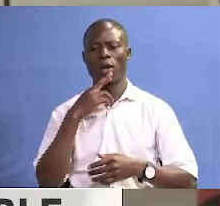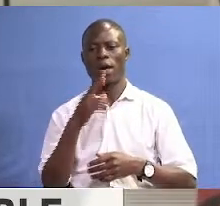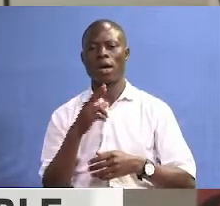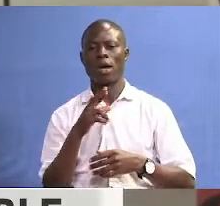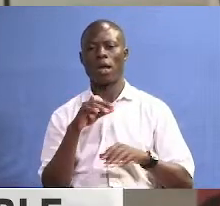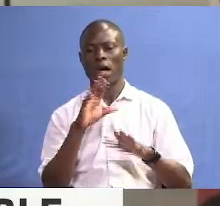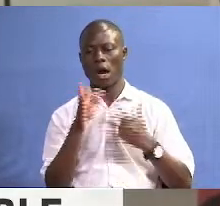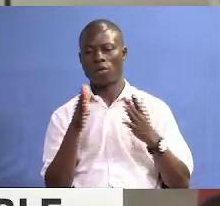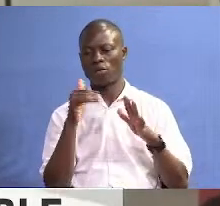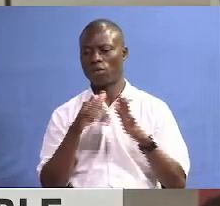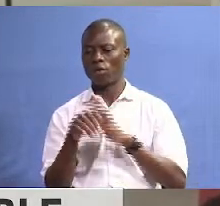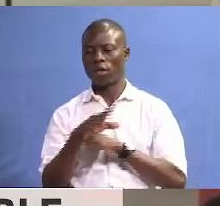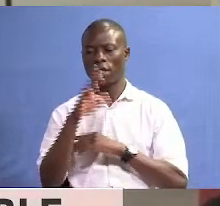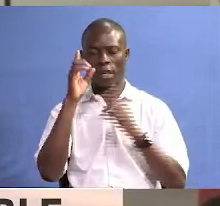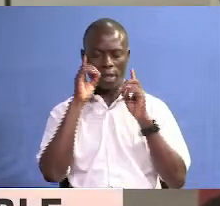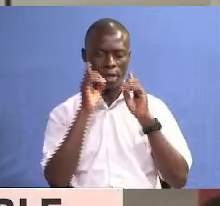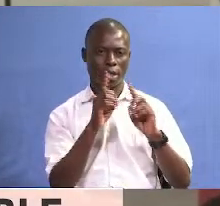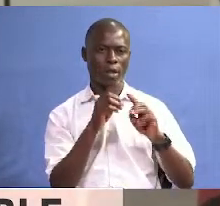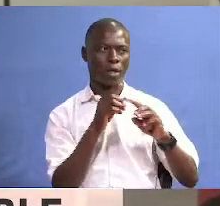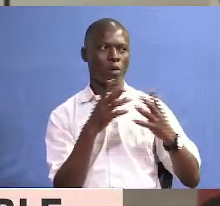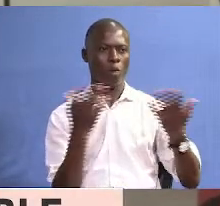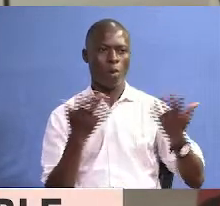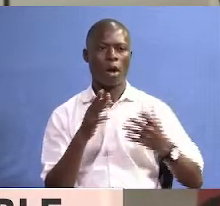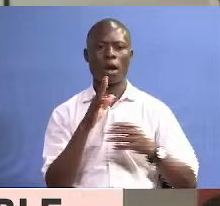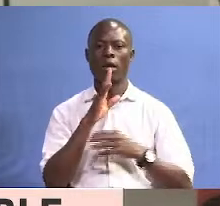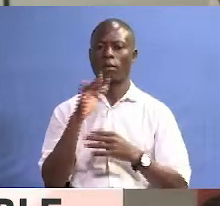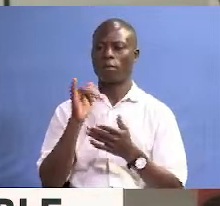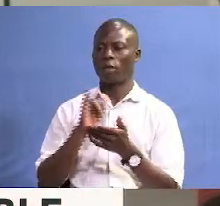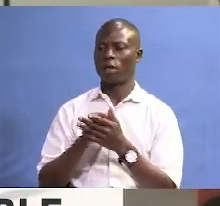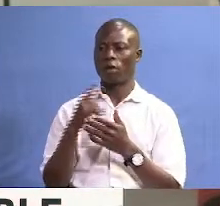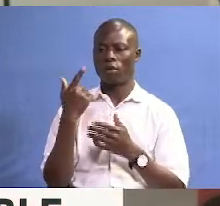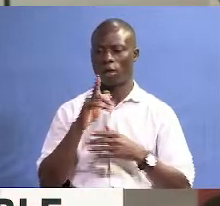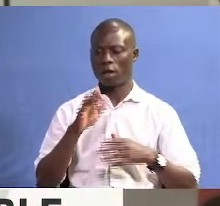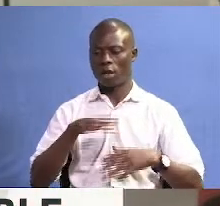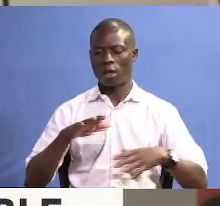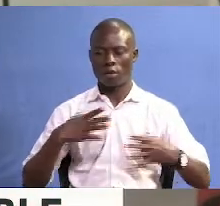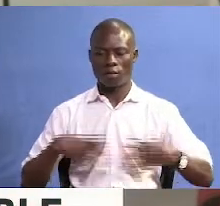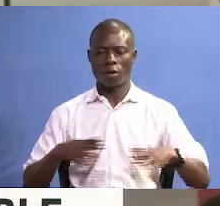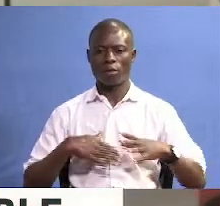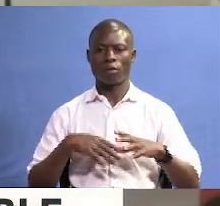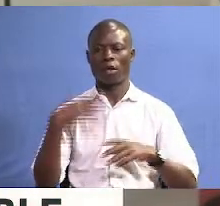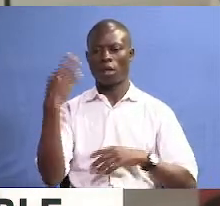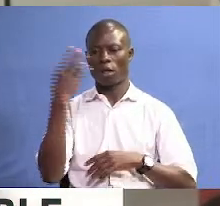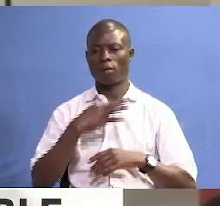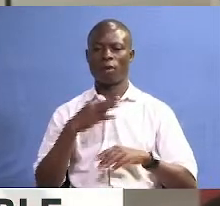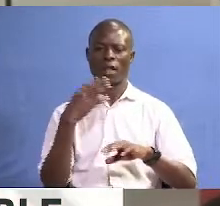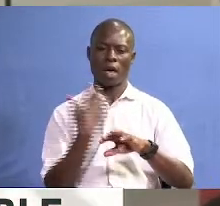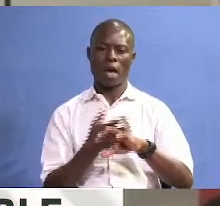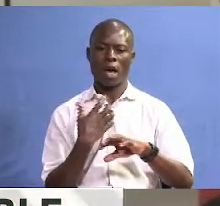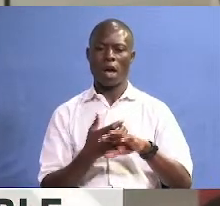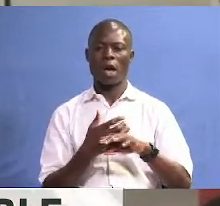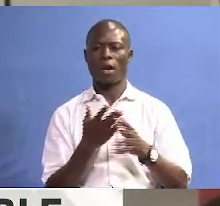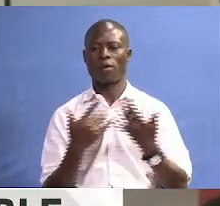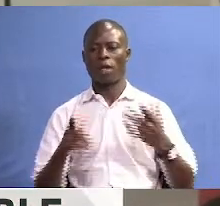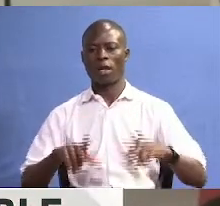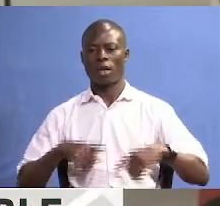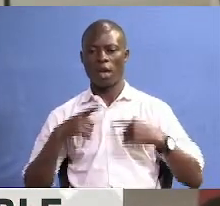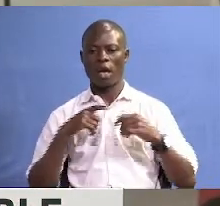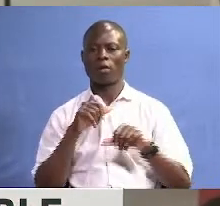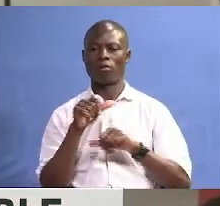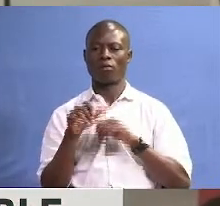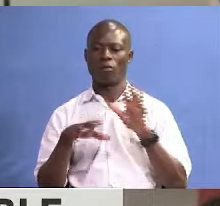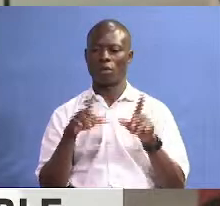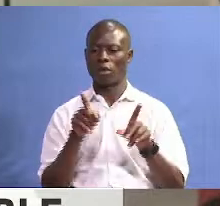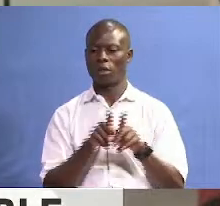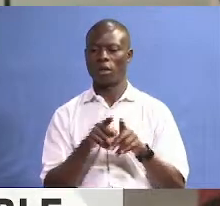of our decisions on the well-being of our people in the face of difficulties arising from domestic